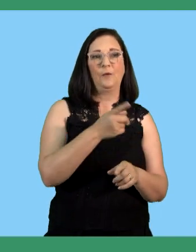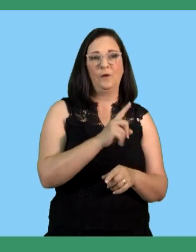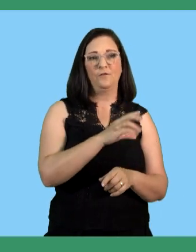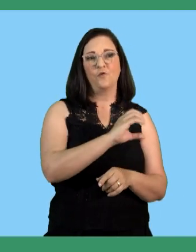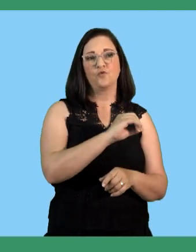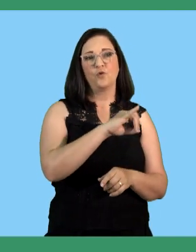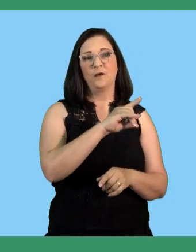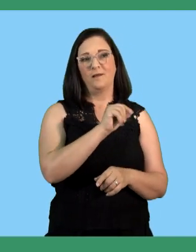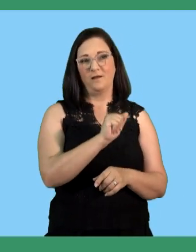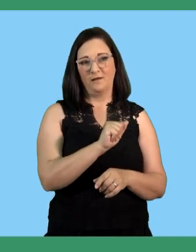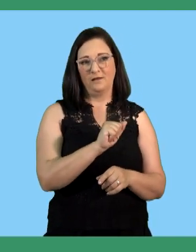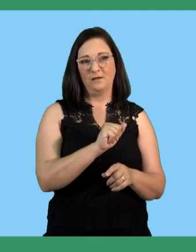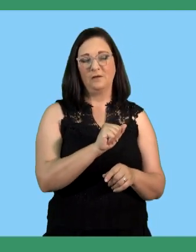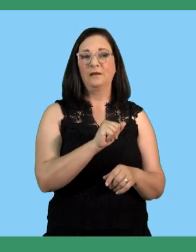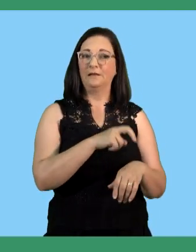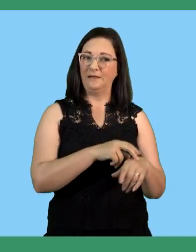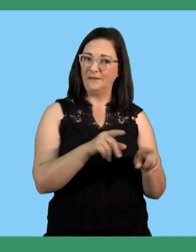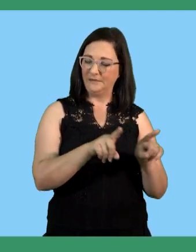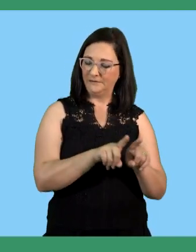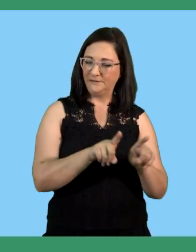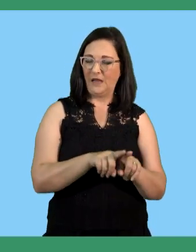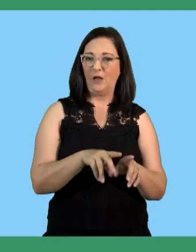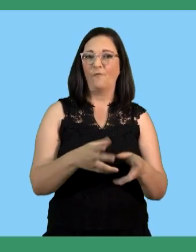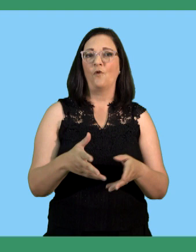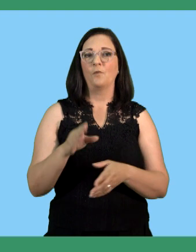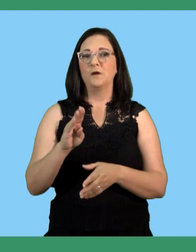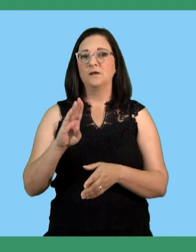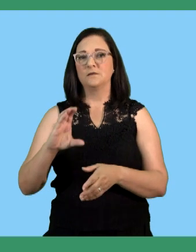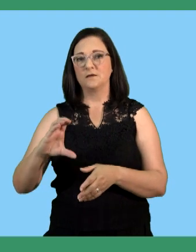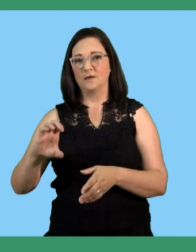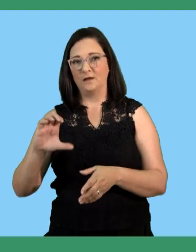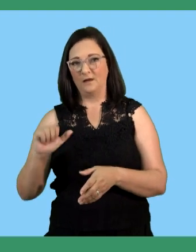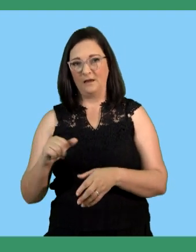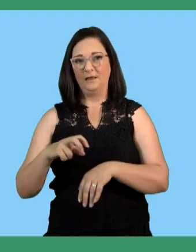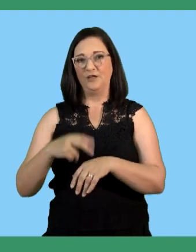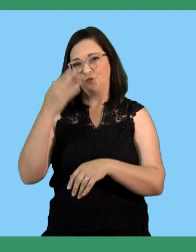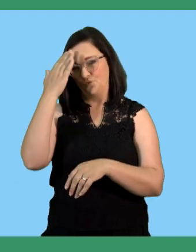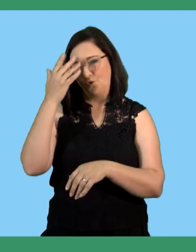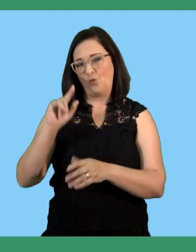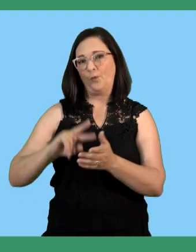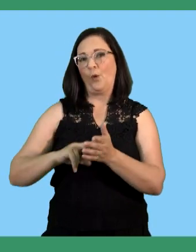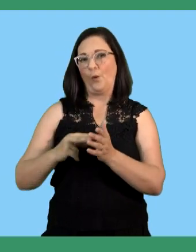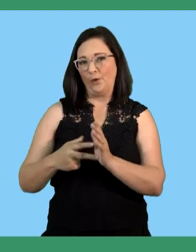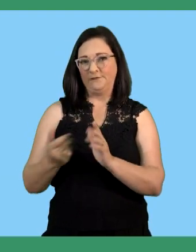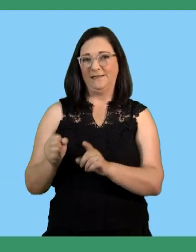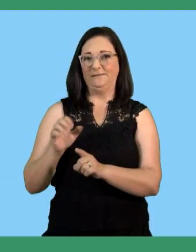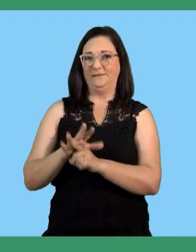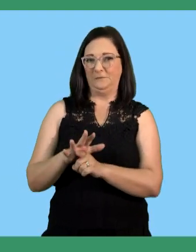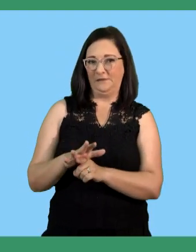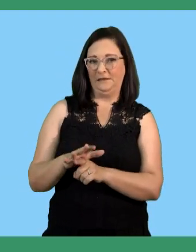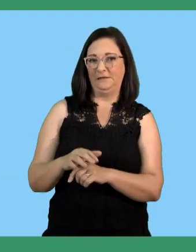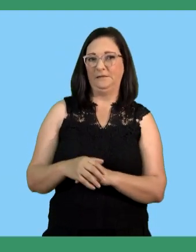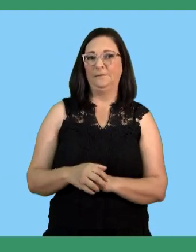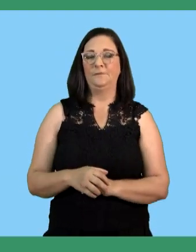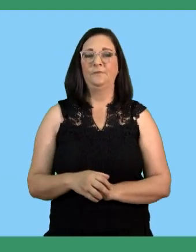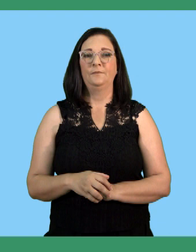the COIDA. You must also know the very same thing, but under BCEA, which is the Basic Conditions of